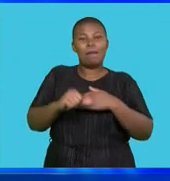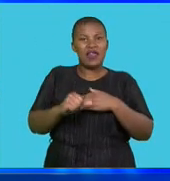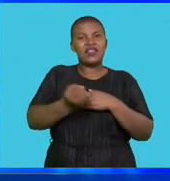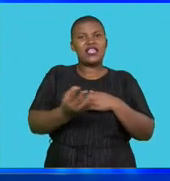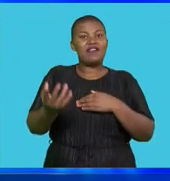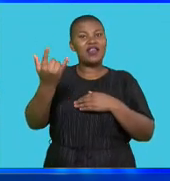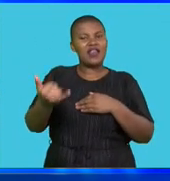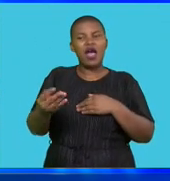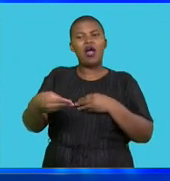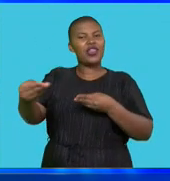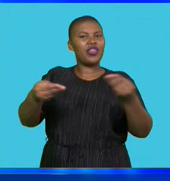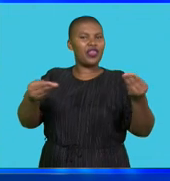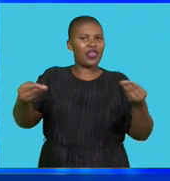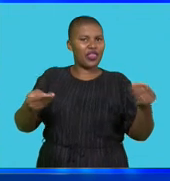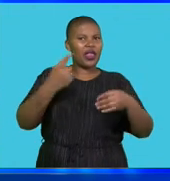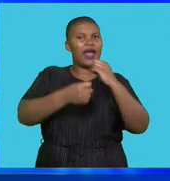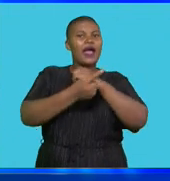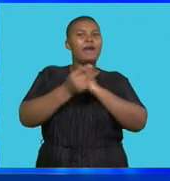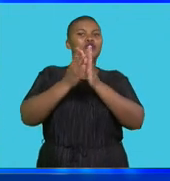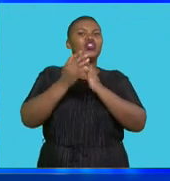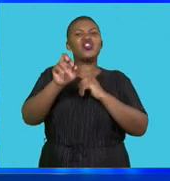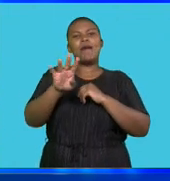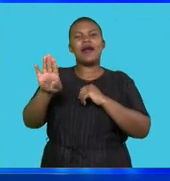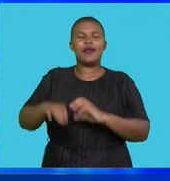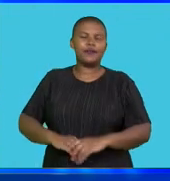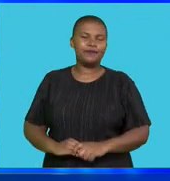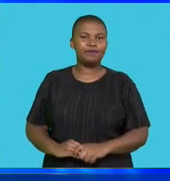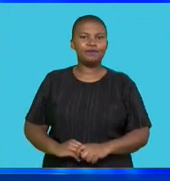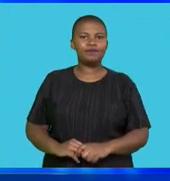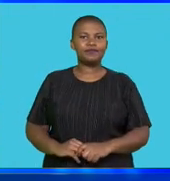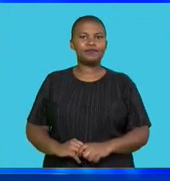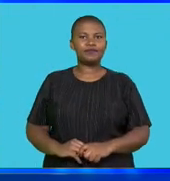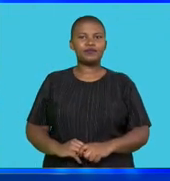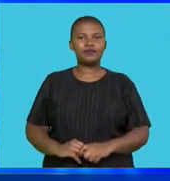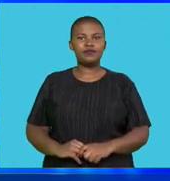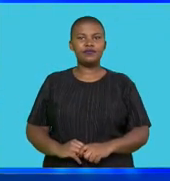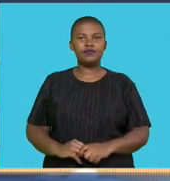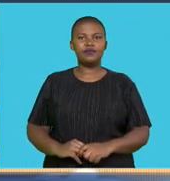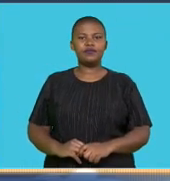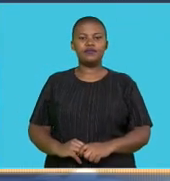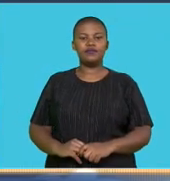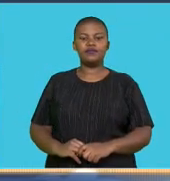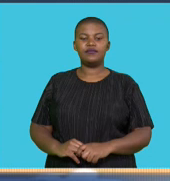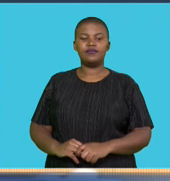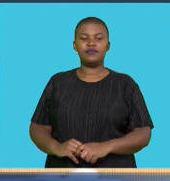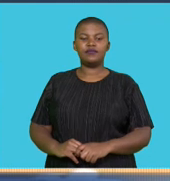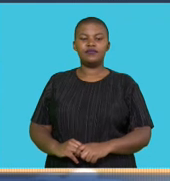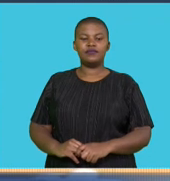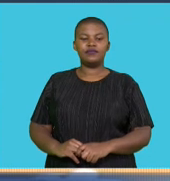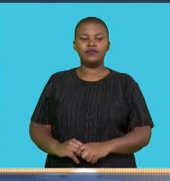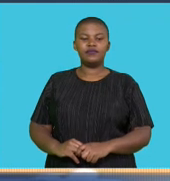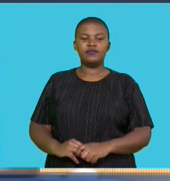letter ceremony was held at the Rema Bible Church in Rambach this morning. I have no choice.